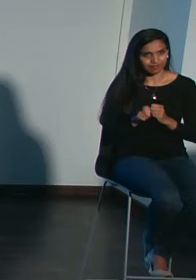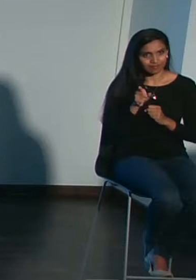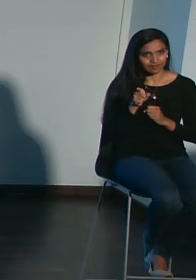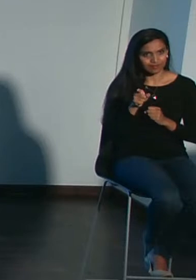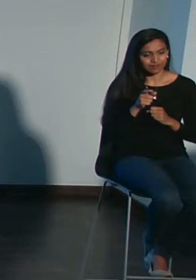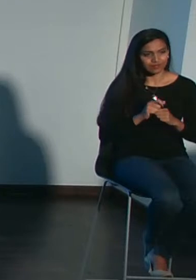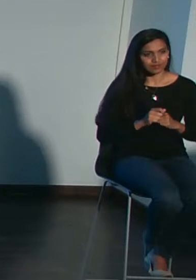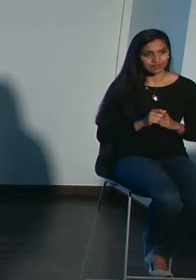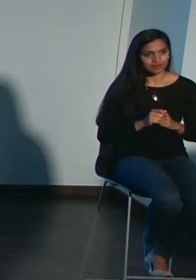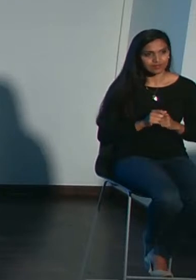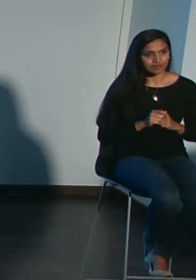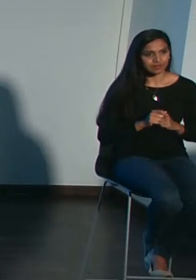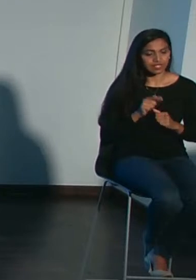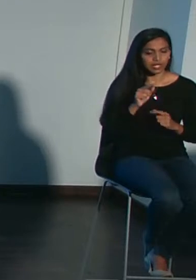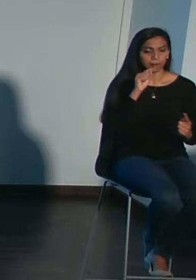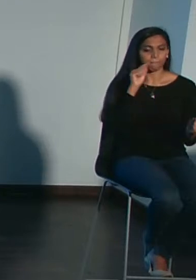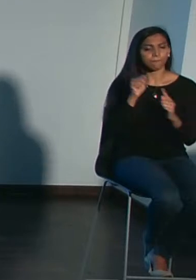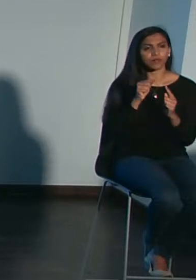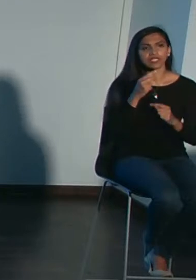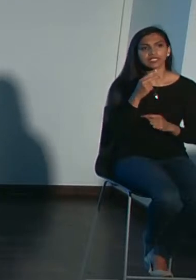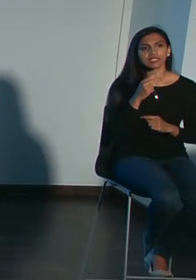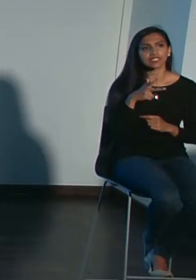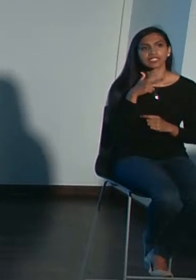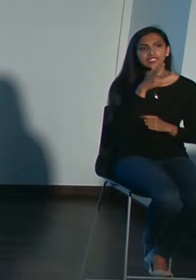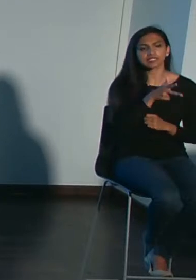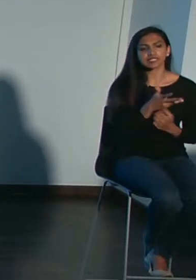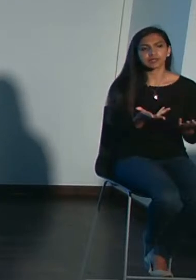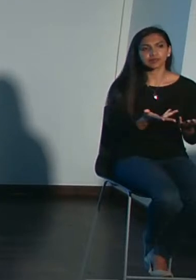uh, kind of made the point of, how